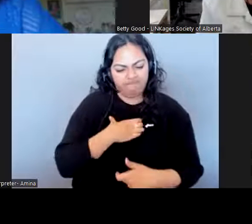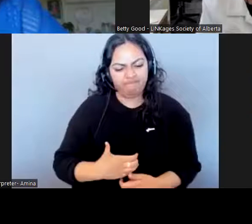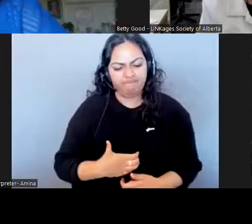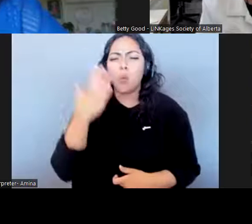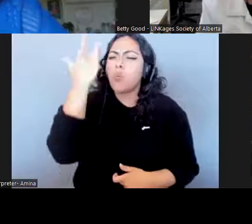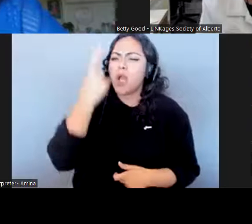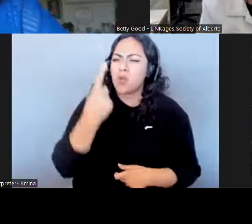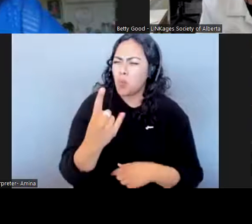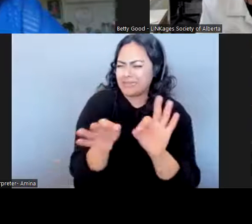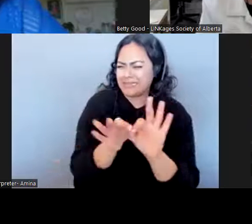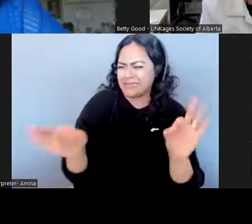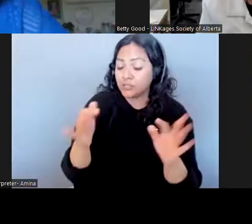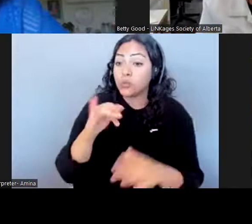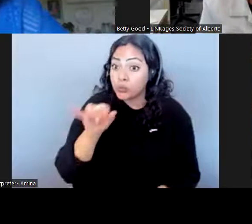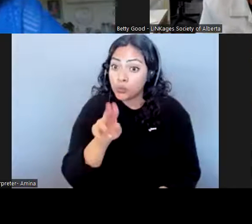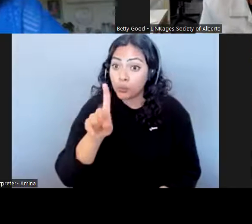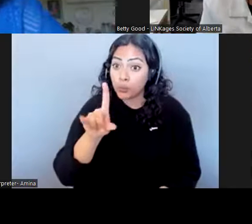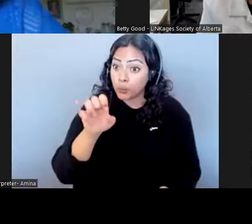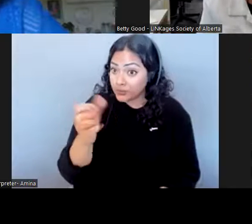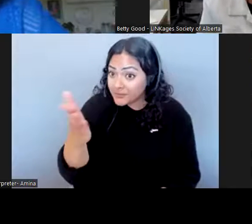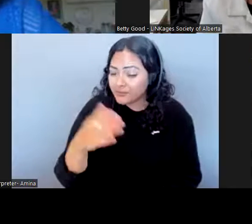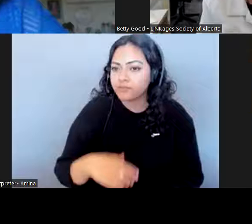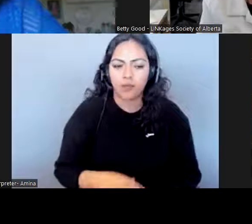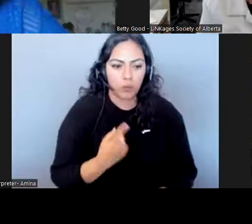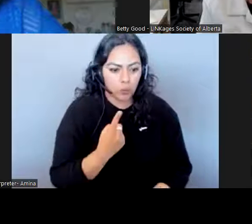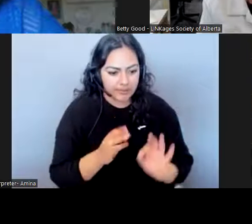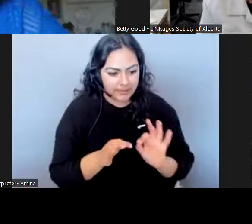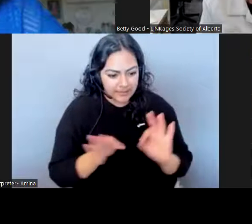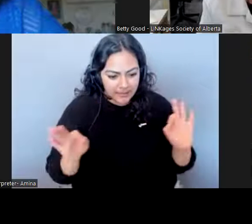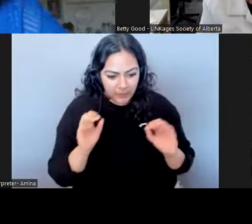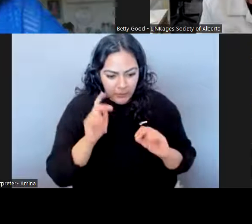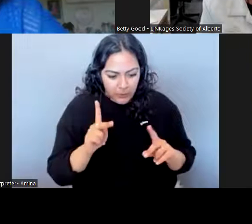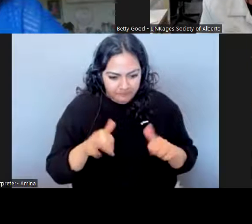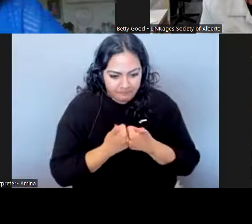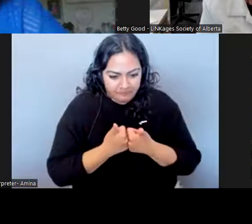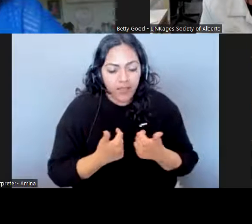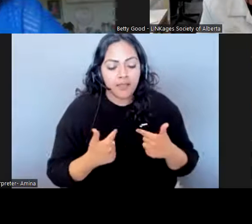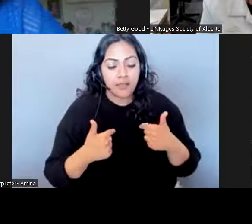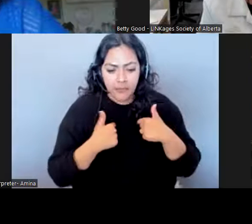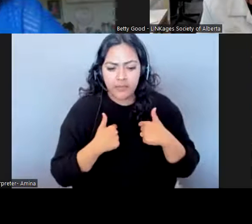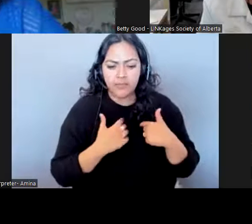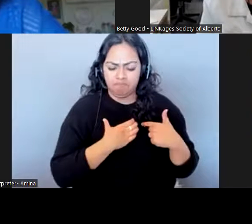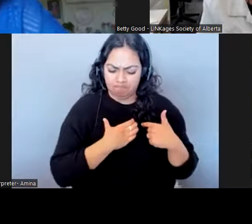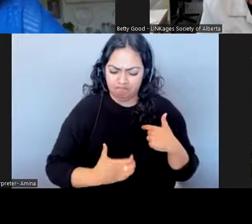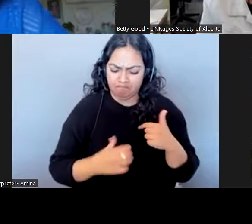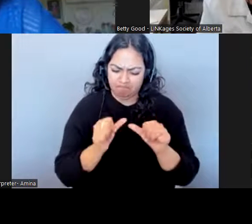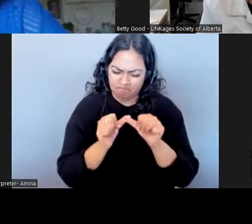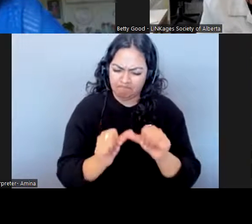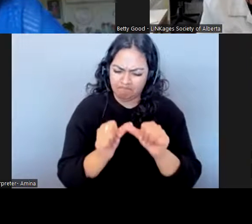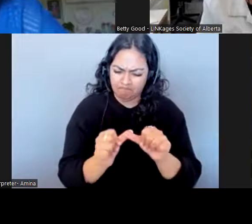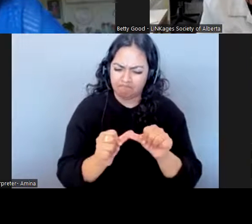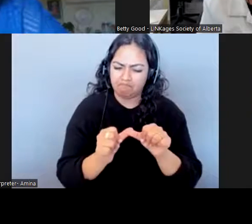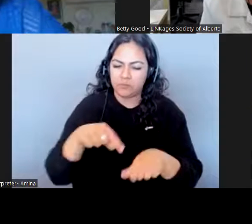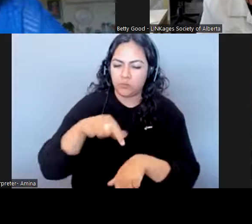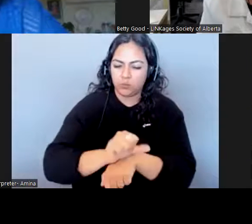One sentence, okay. This is quite the challenge. I think what drives me is that there's such a